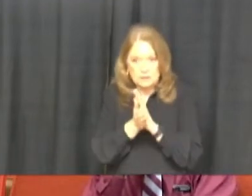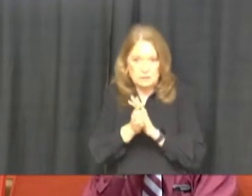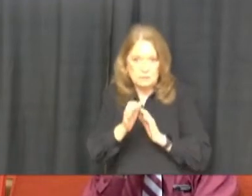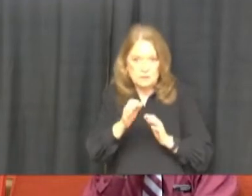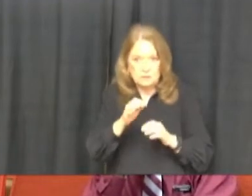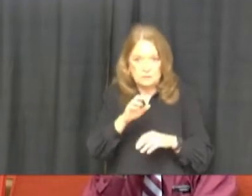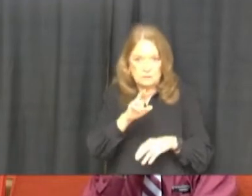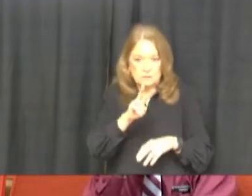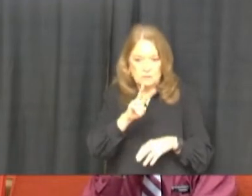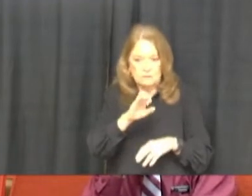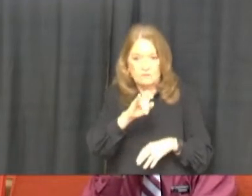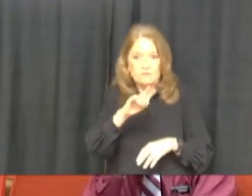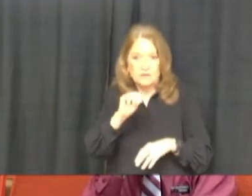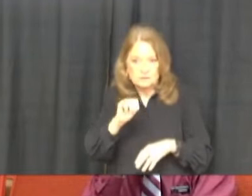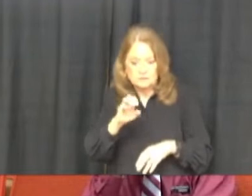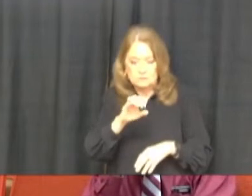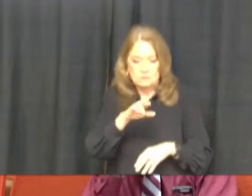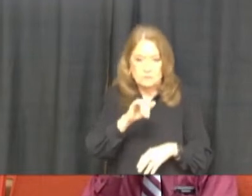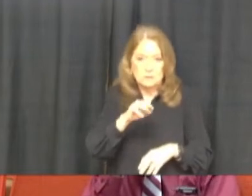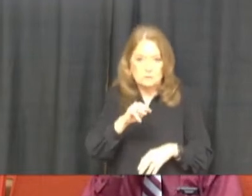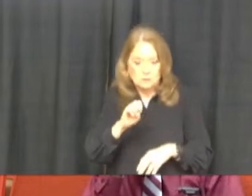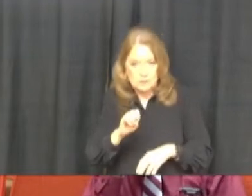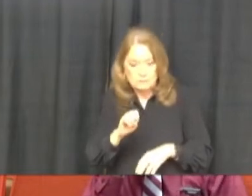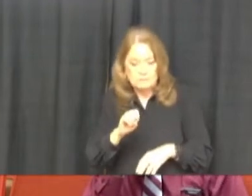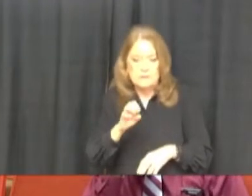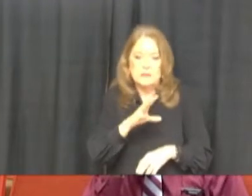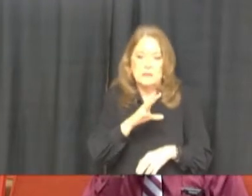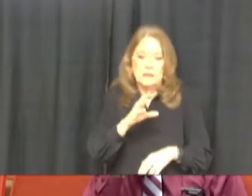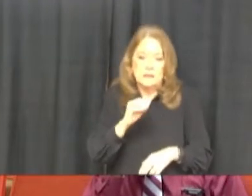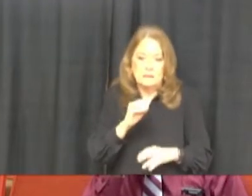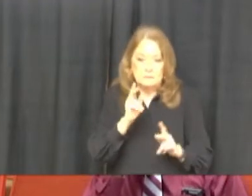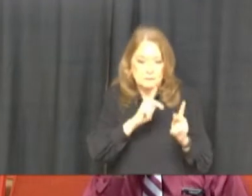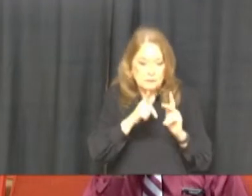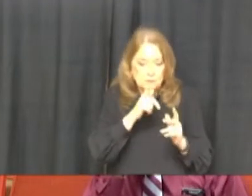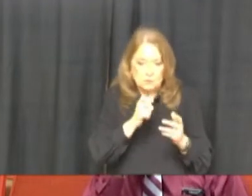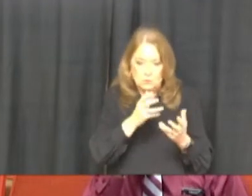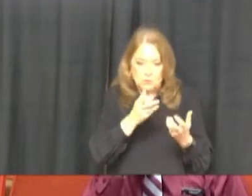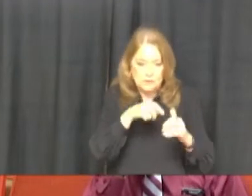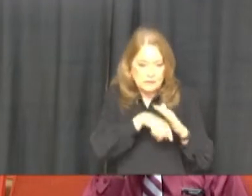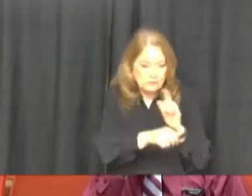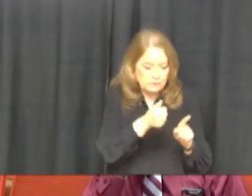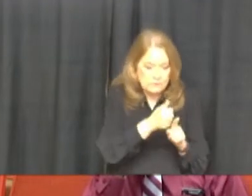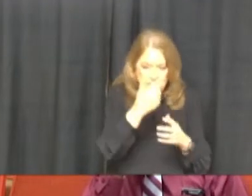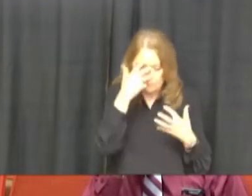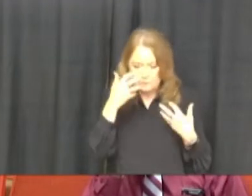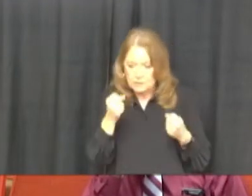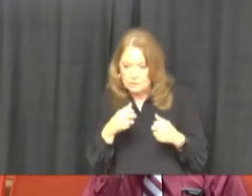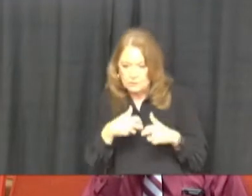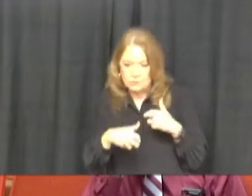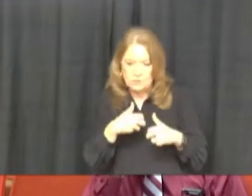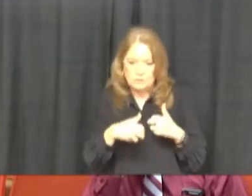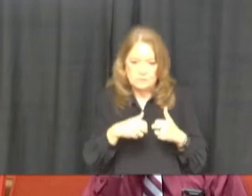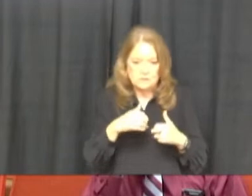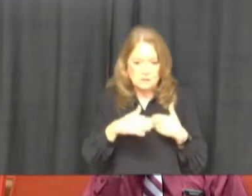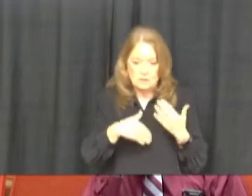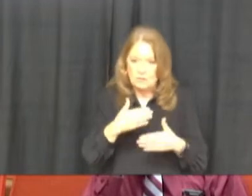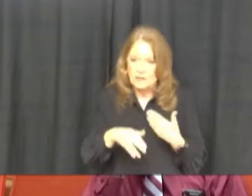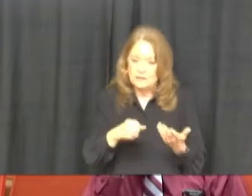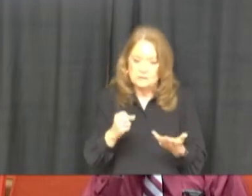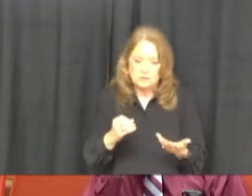missing, and incidents like that, suicidal individuals, mental health issues ongoing, and the like.